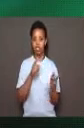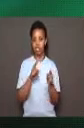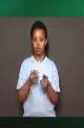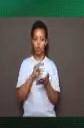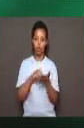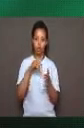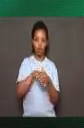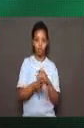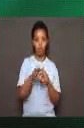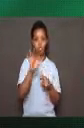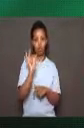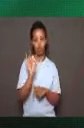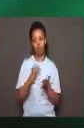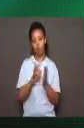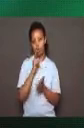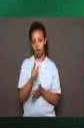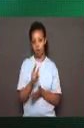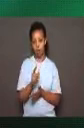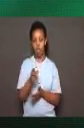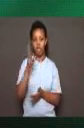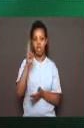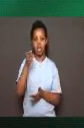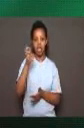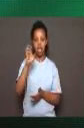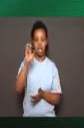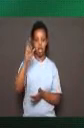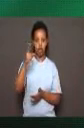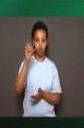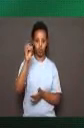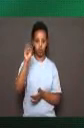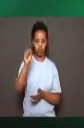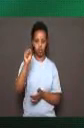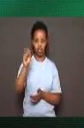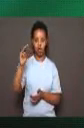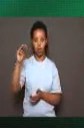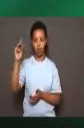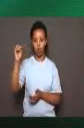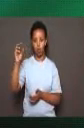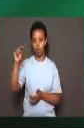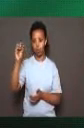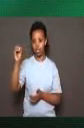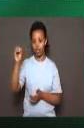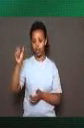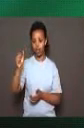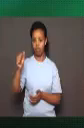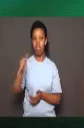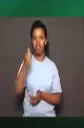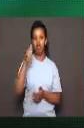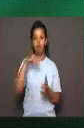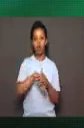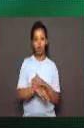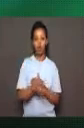molecule. A hexose monosaccharide has 6 carbon